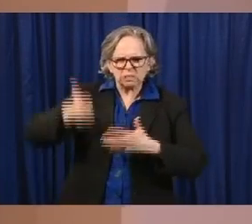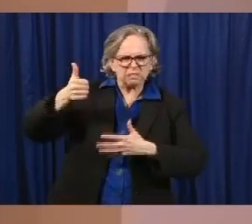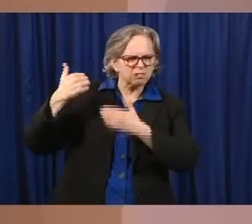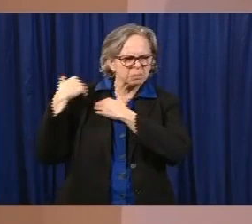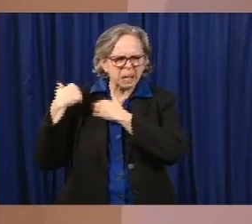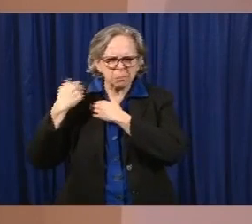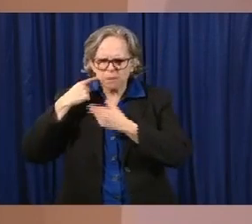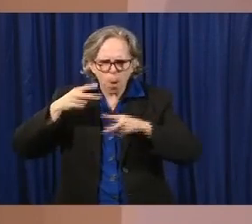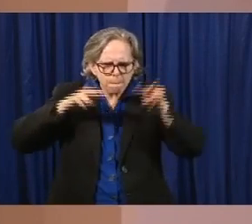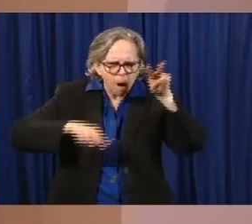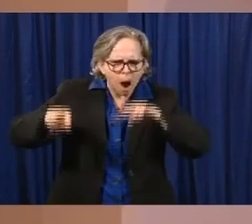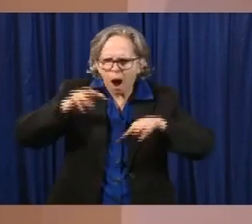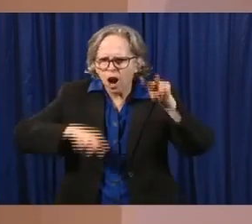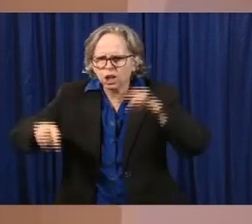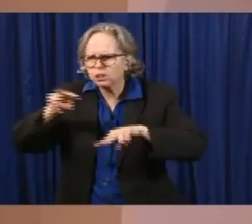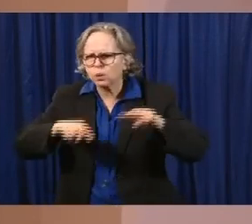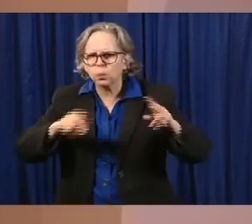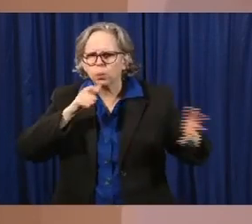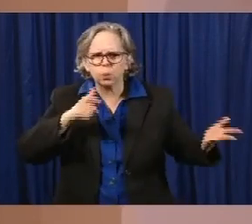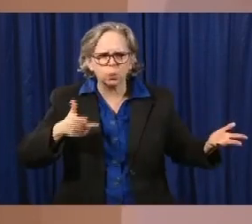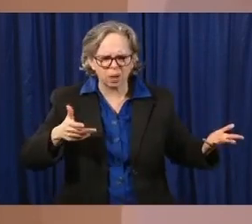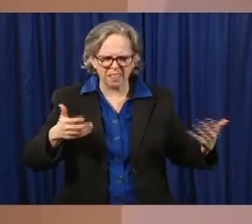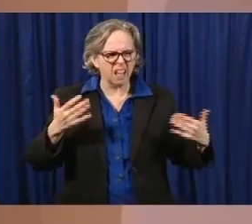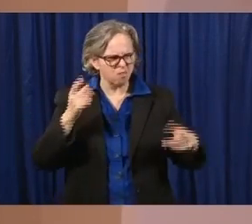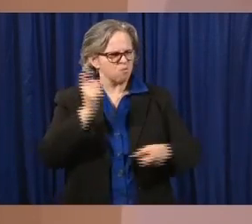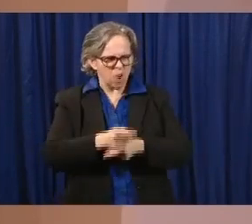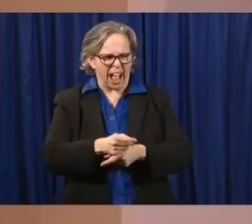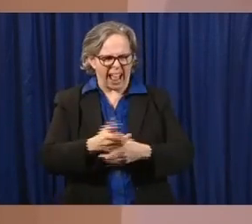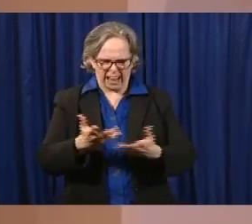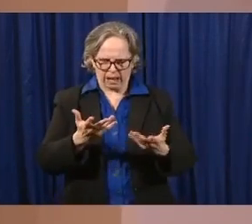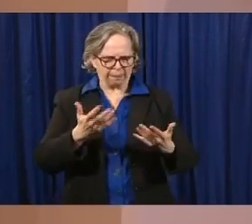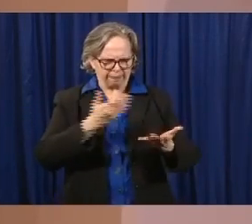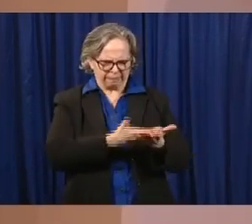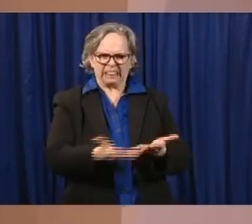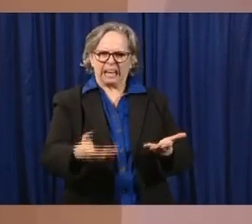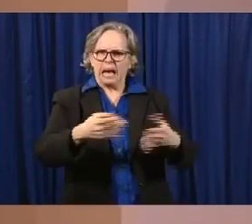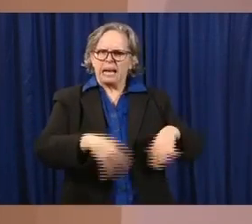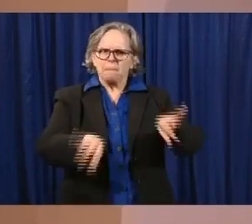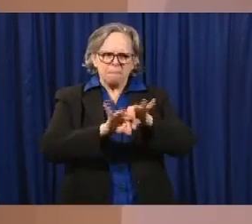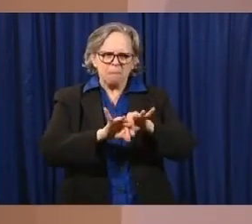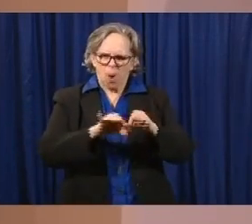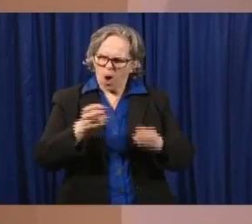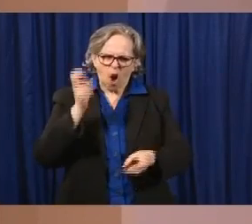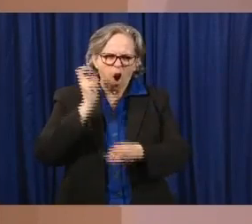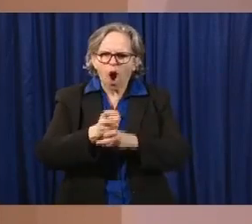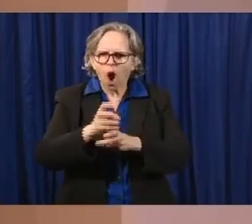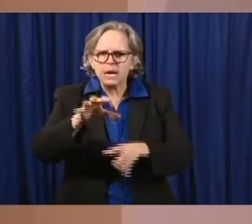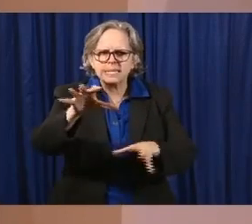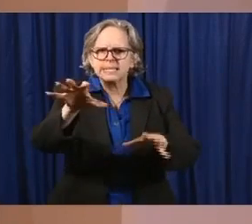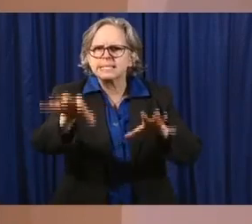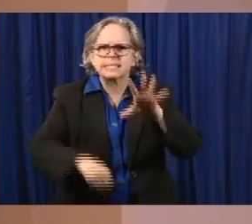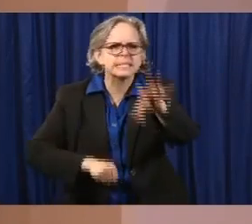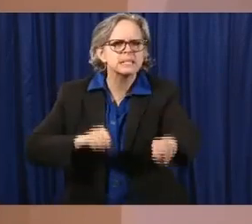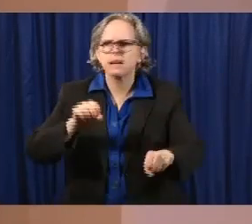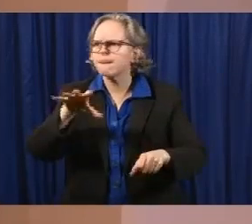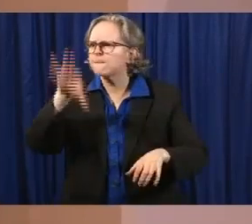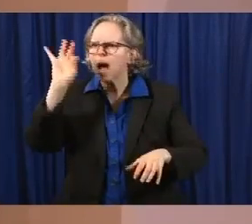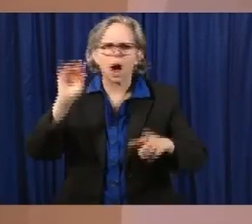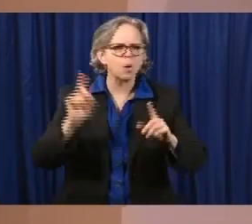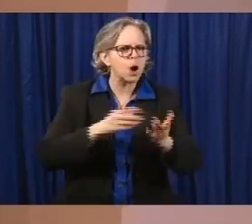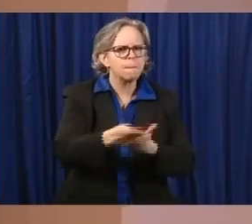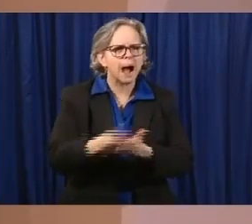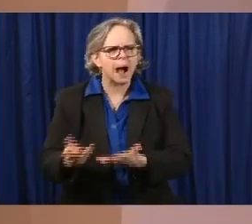But sourcing it is a challenge right now, and it is part of the delay in being able